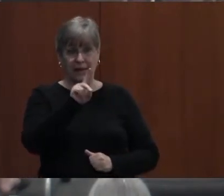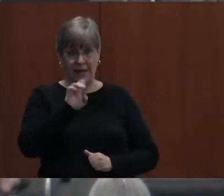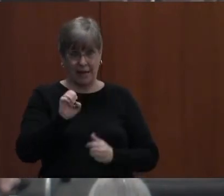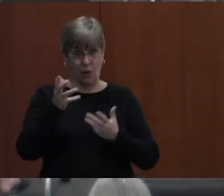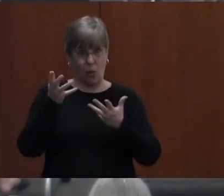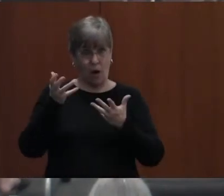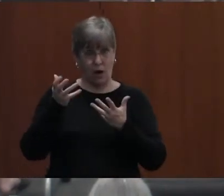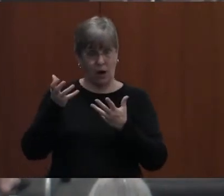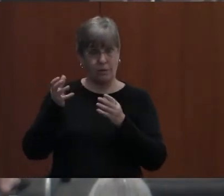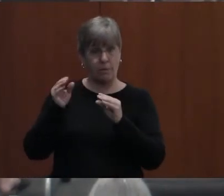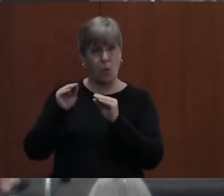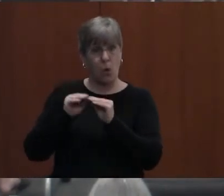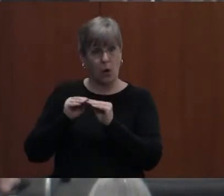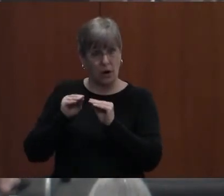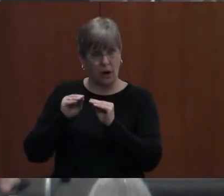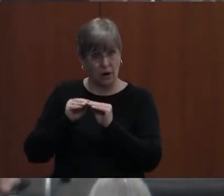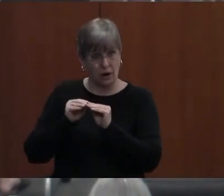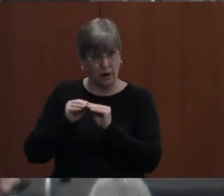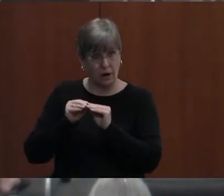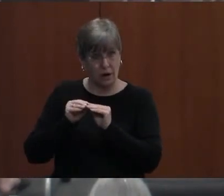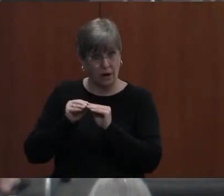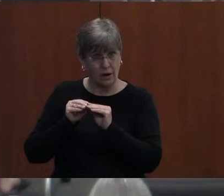more